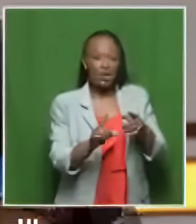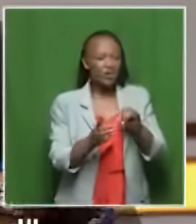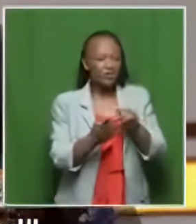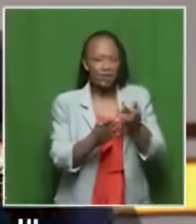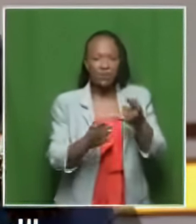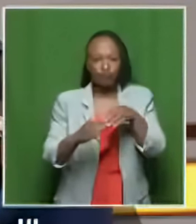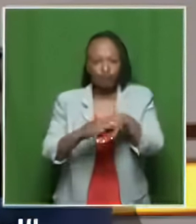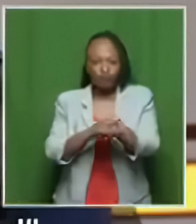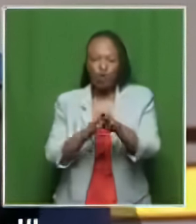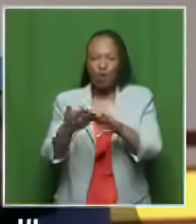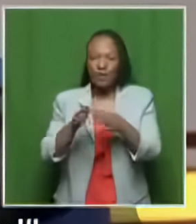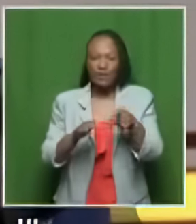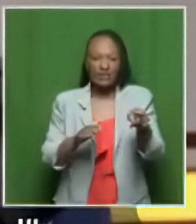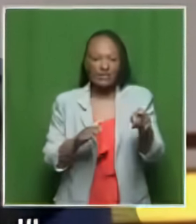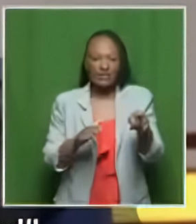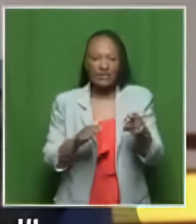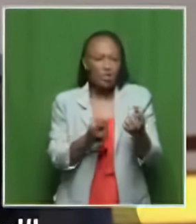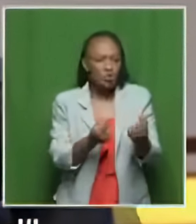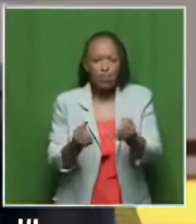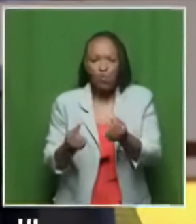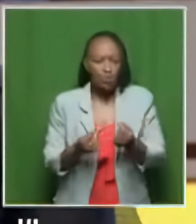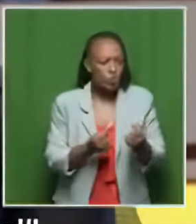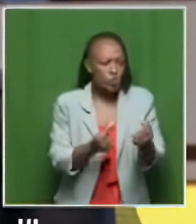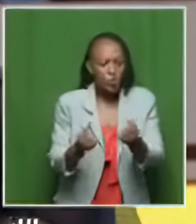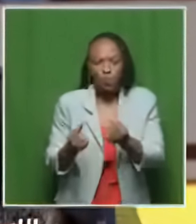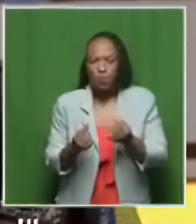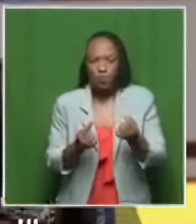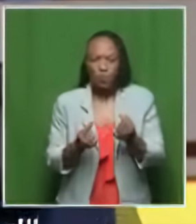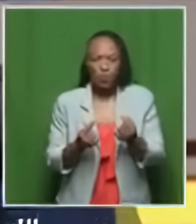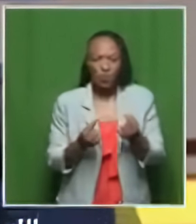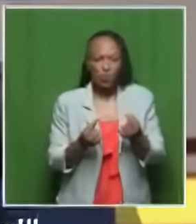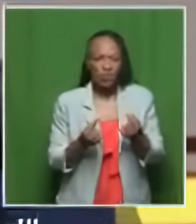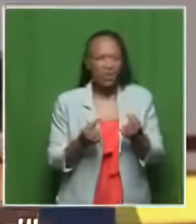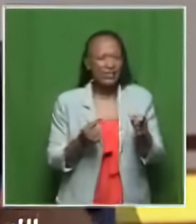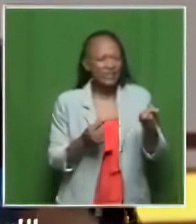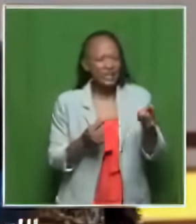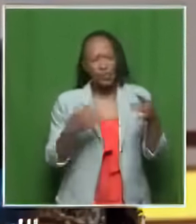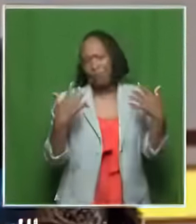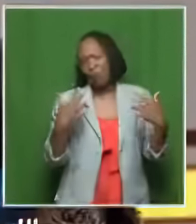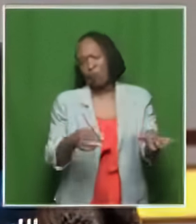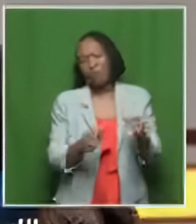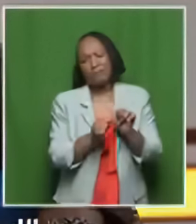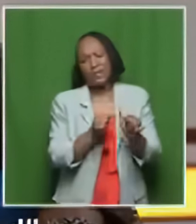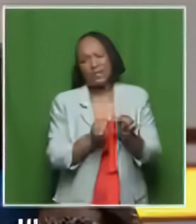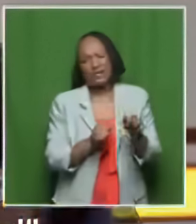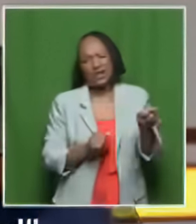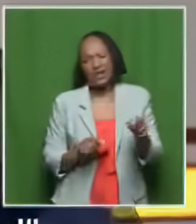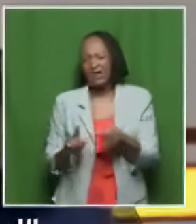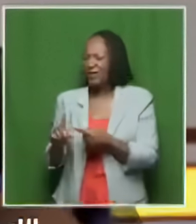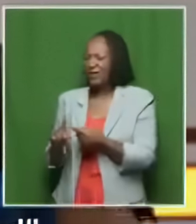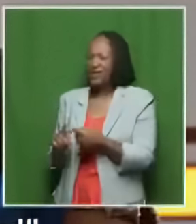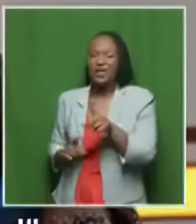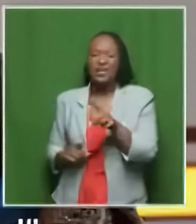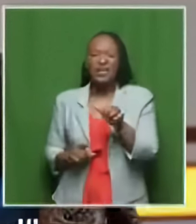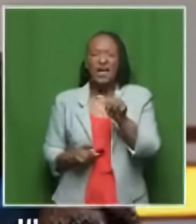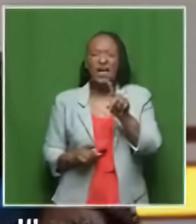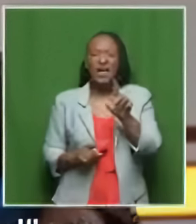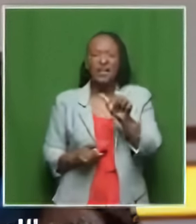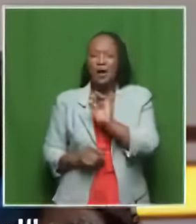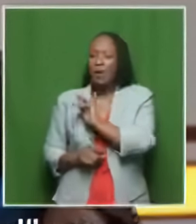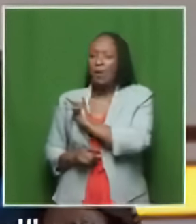the ground and being seen to be doing something is even much better than Dada, who's